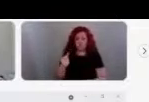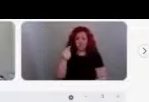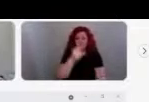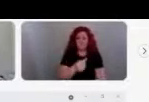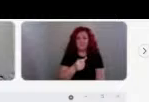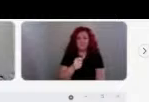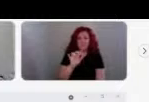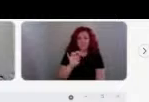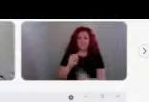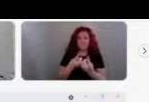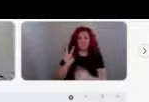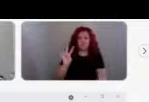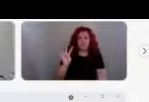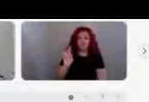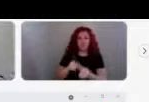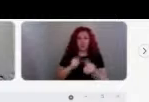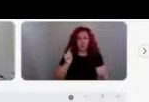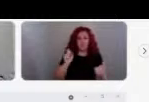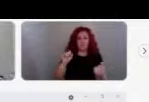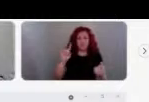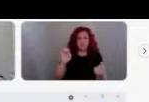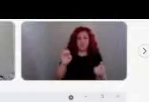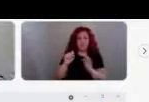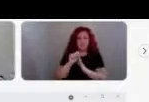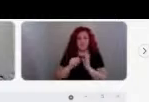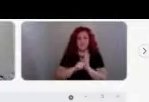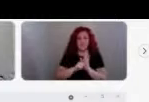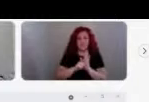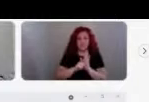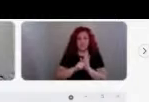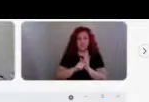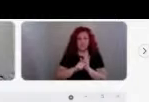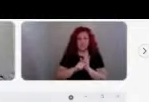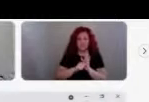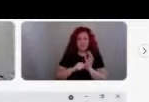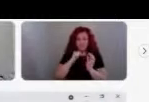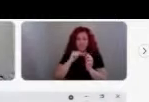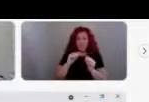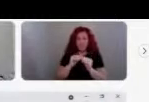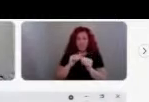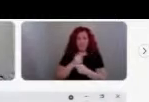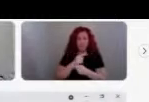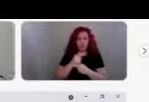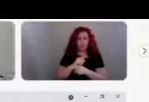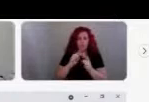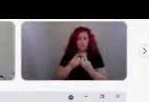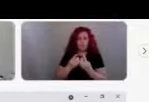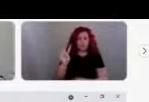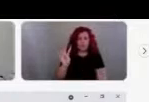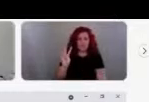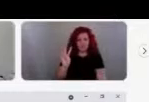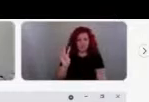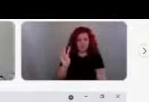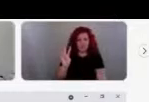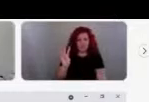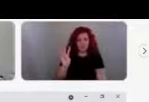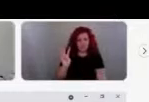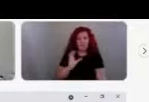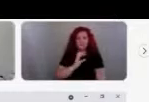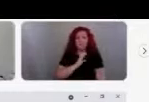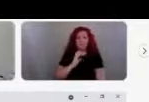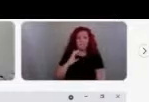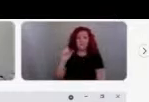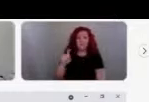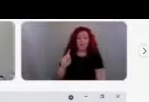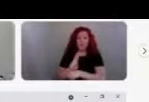7 on the opposite side of the state rather than much more appropriate district six the commission should use the